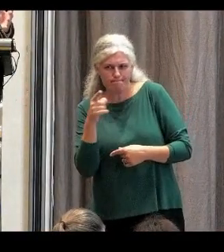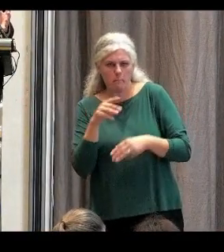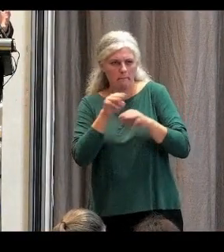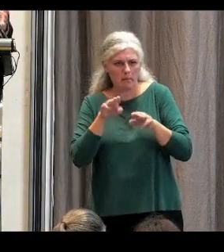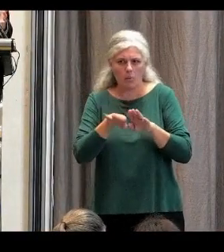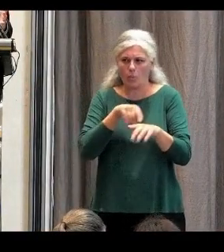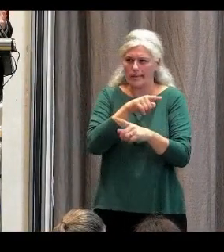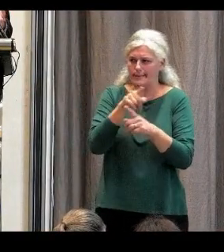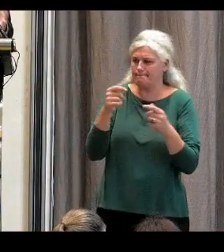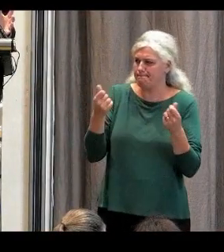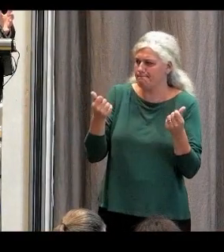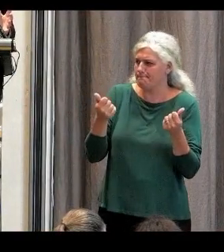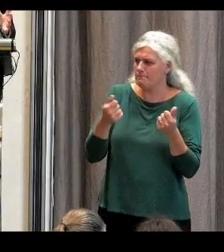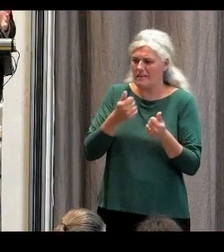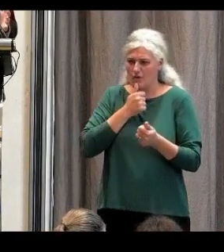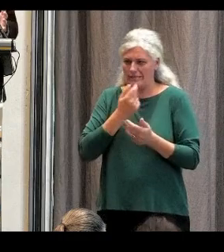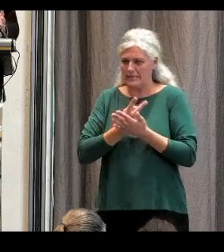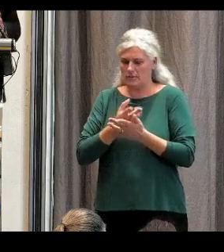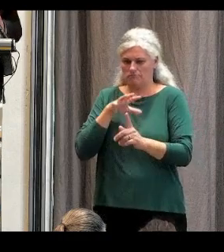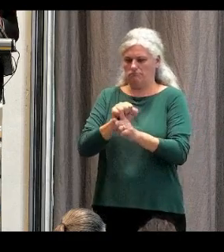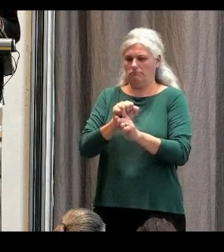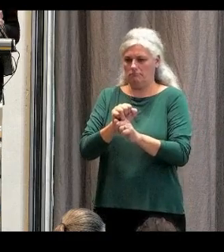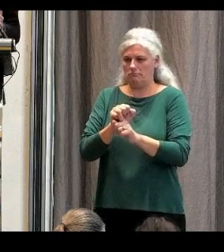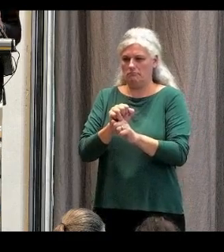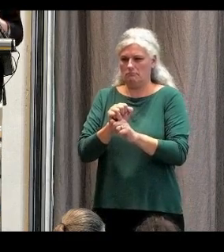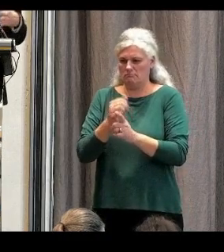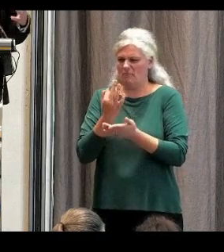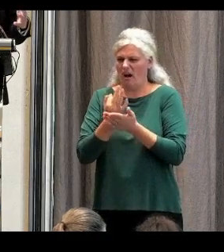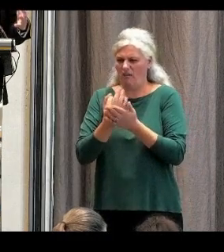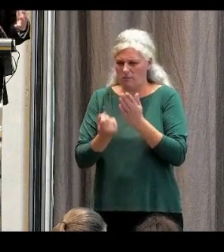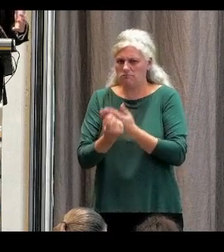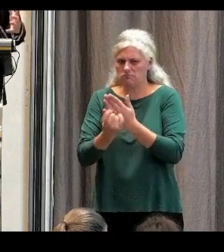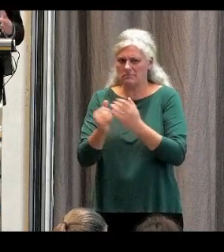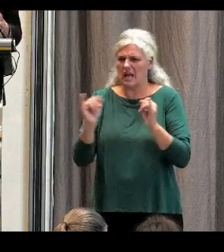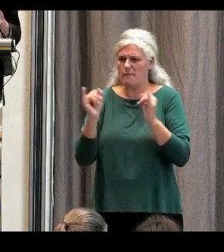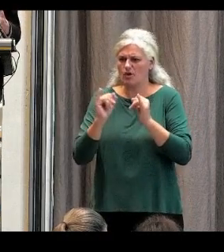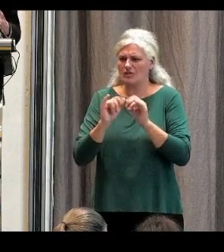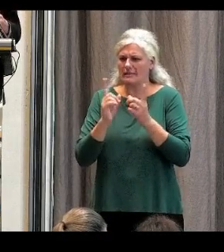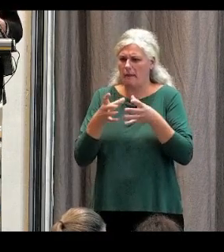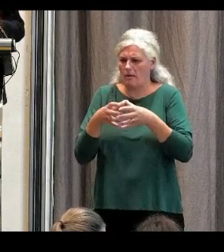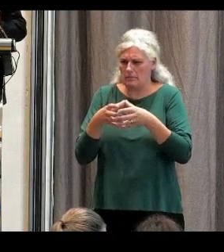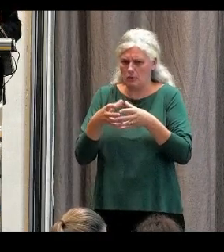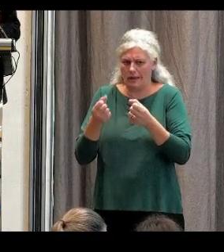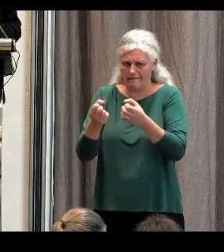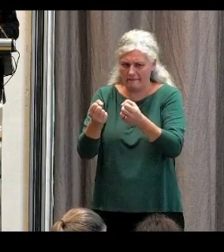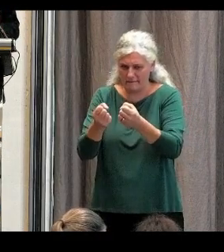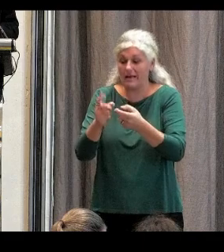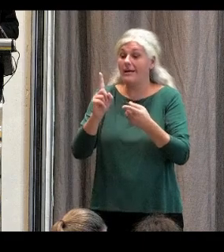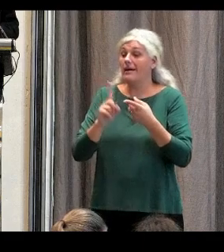with first seizures very frequently in emergency departments and